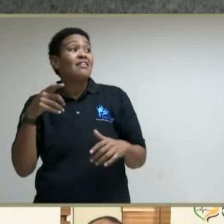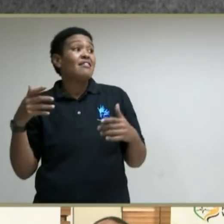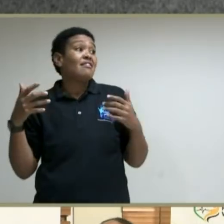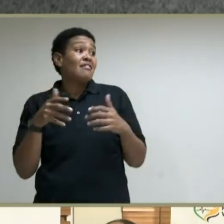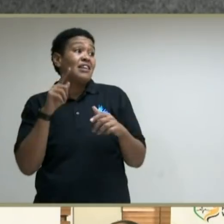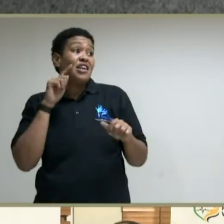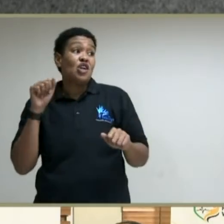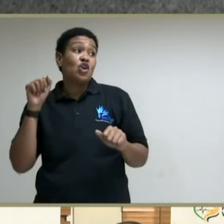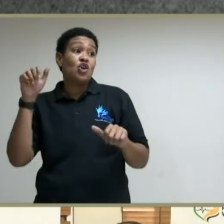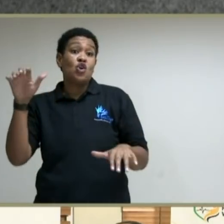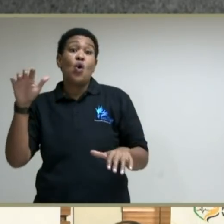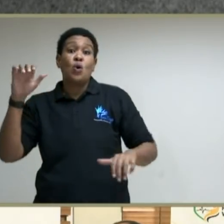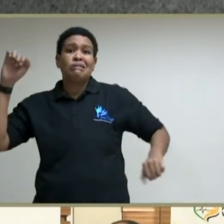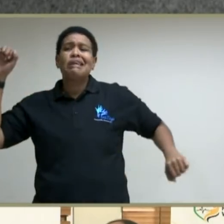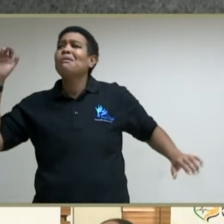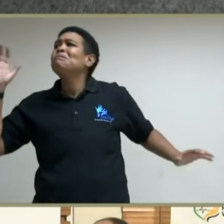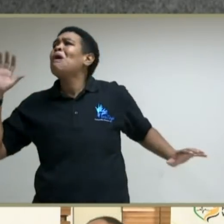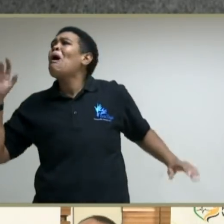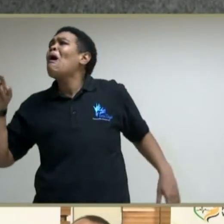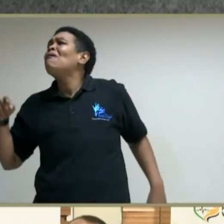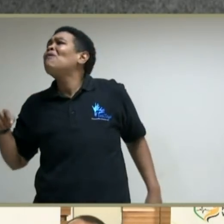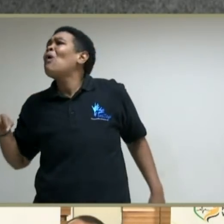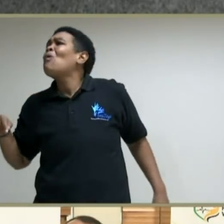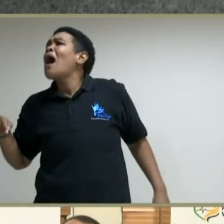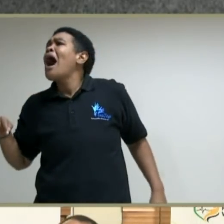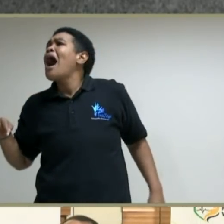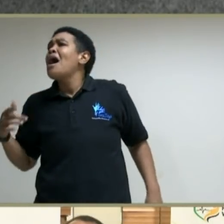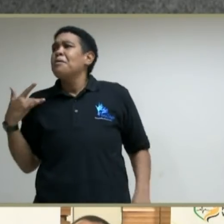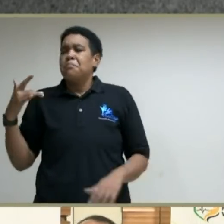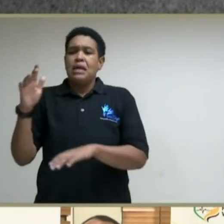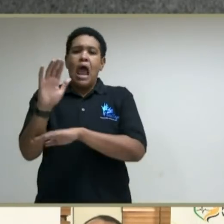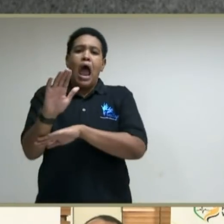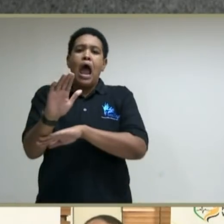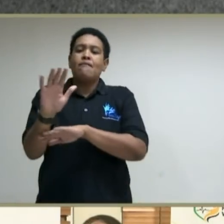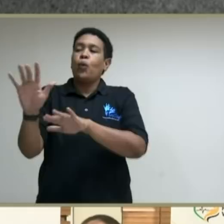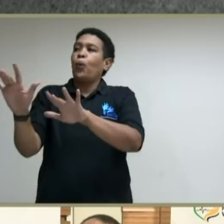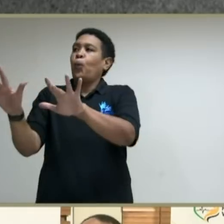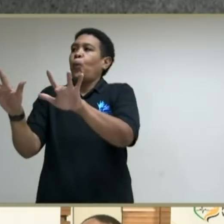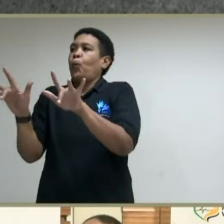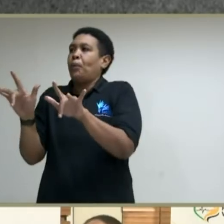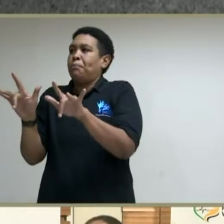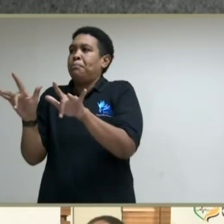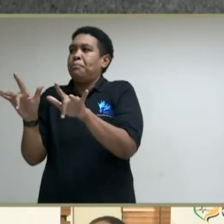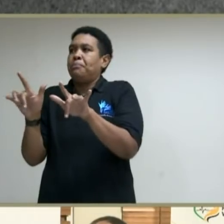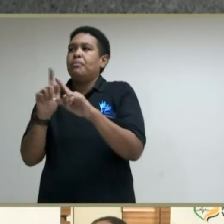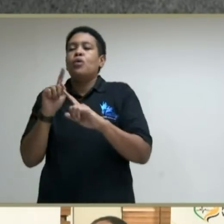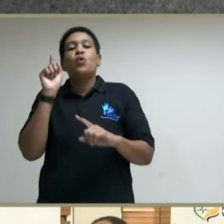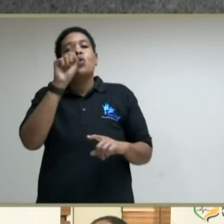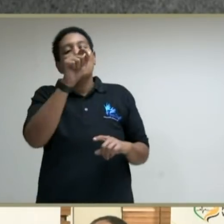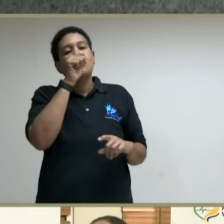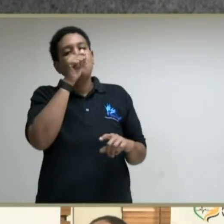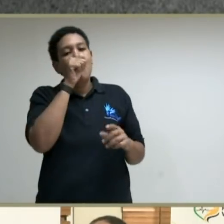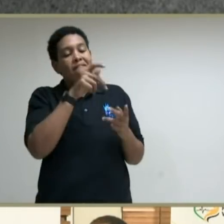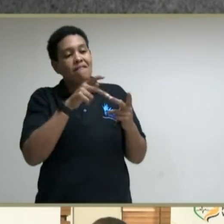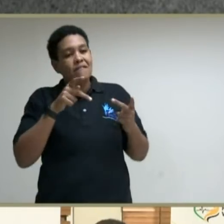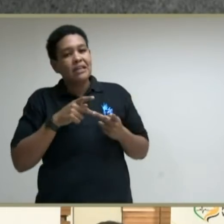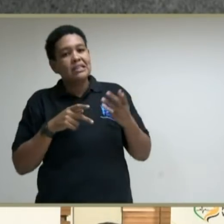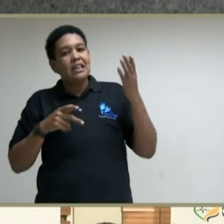by the crowds at the arena, even though in the afternoon we tend not to have crowds anymore, go to that private